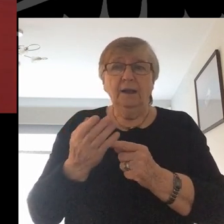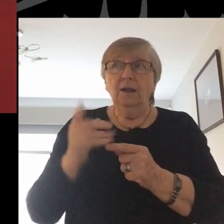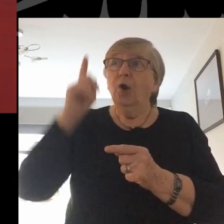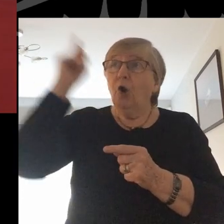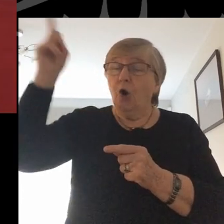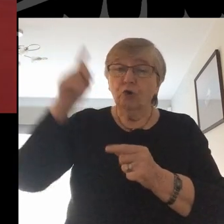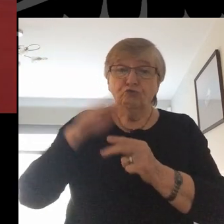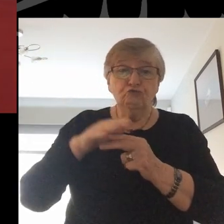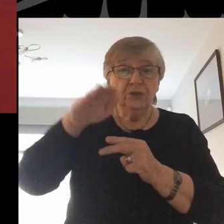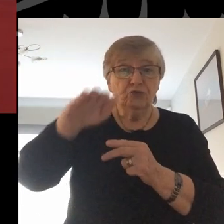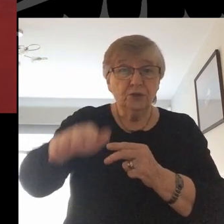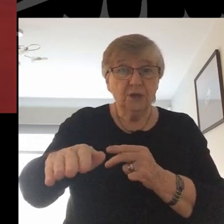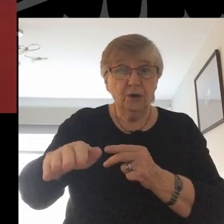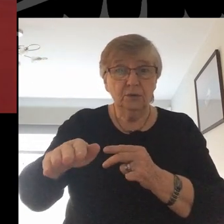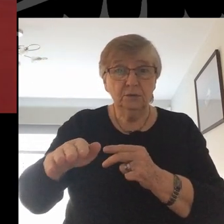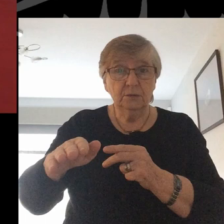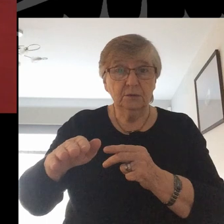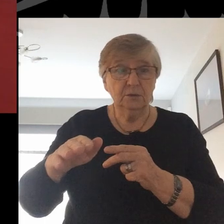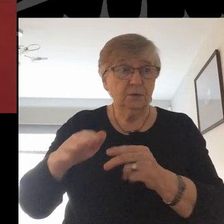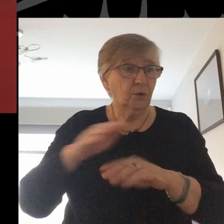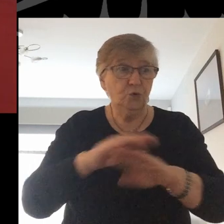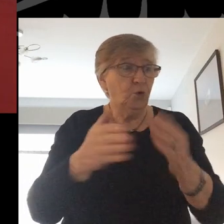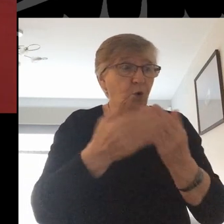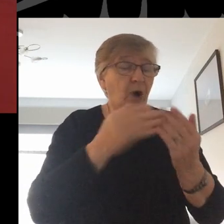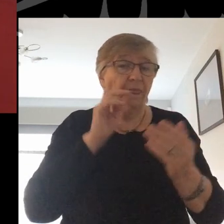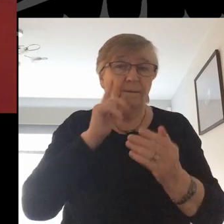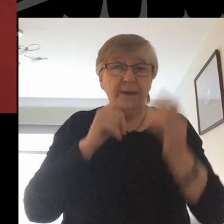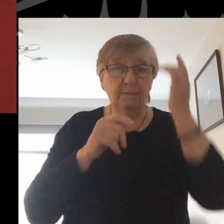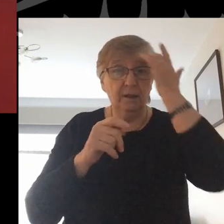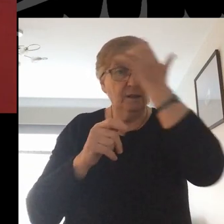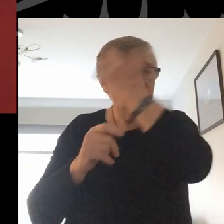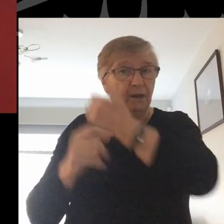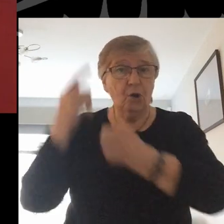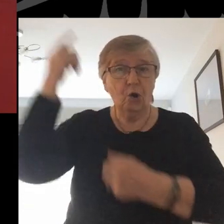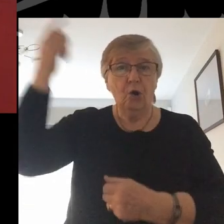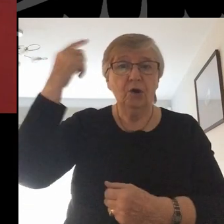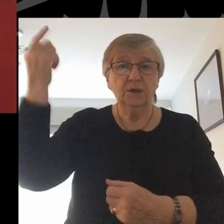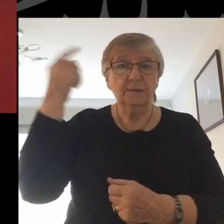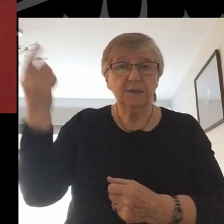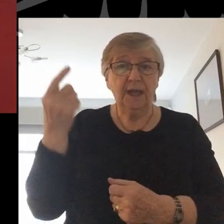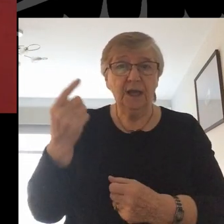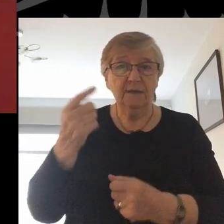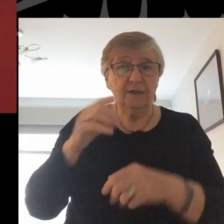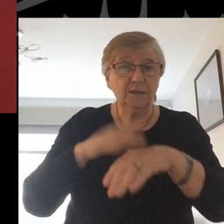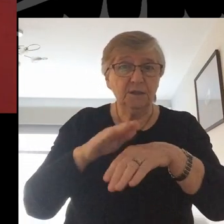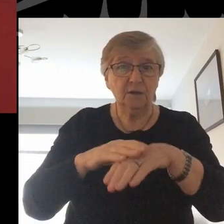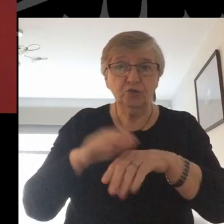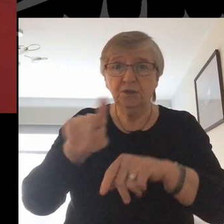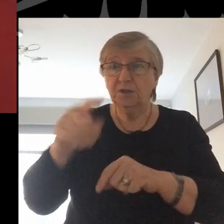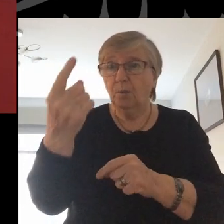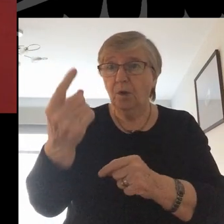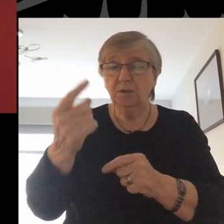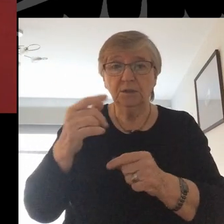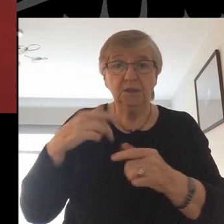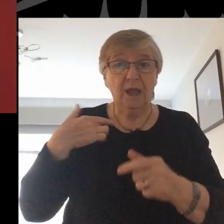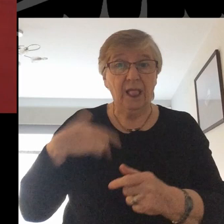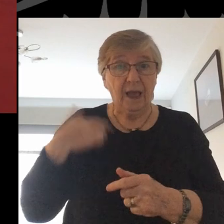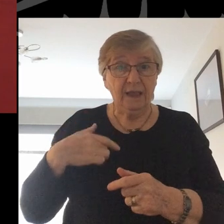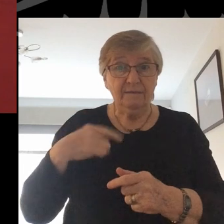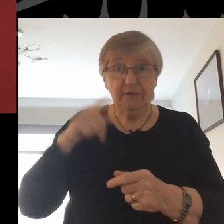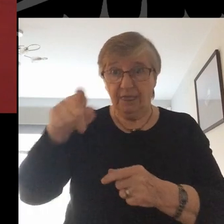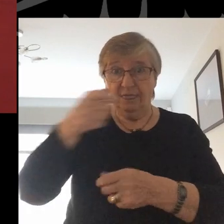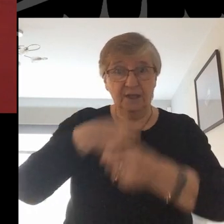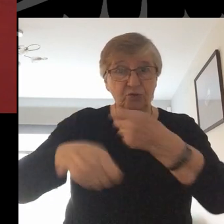God reaches out always without any other human connection at all and touches somebody's life and brings